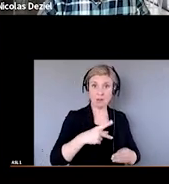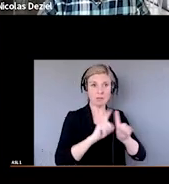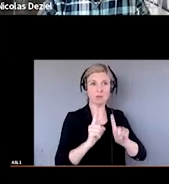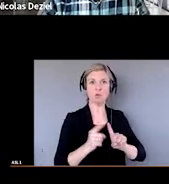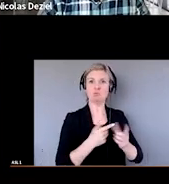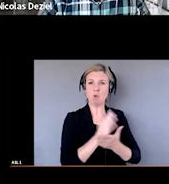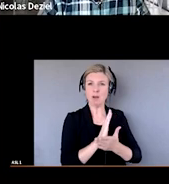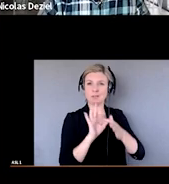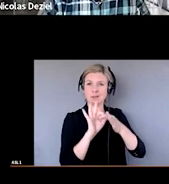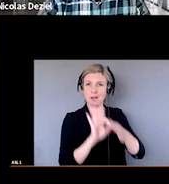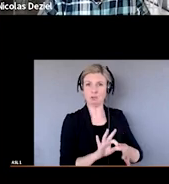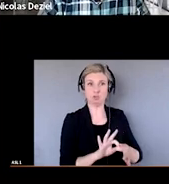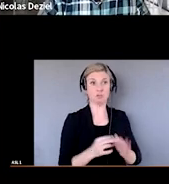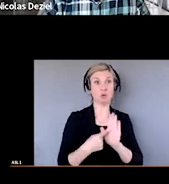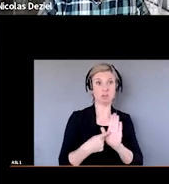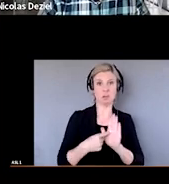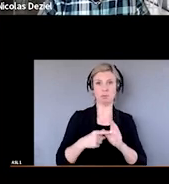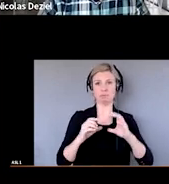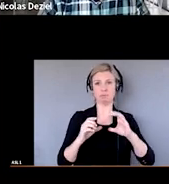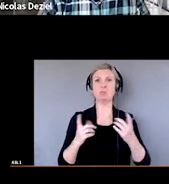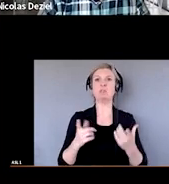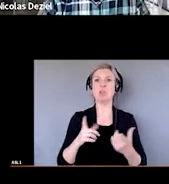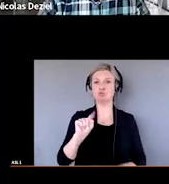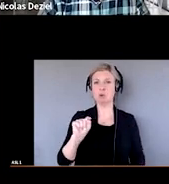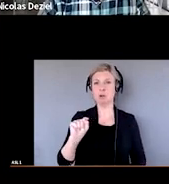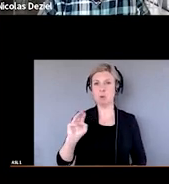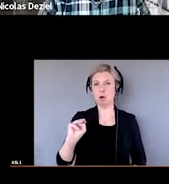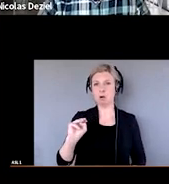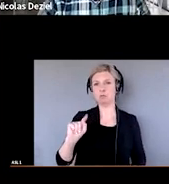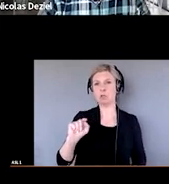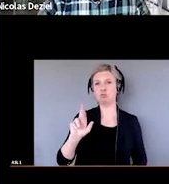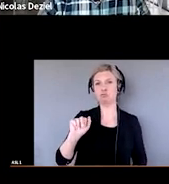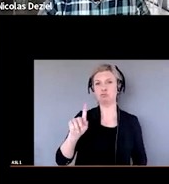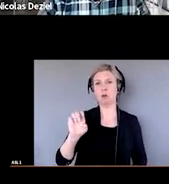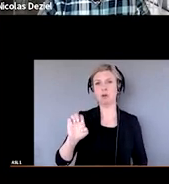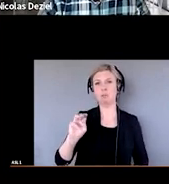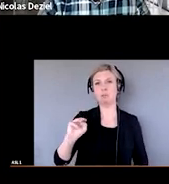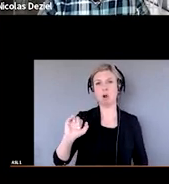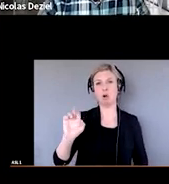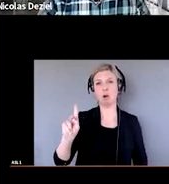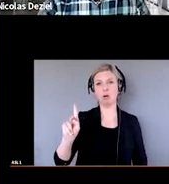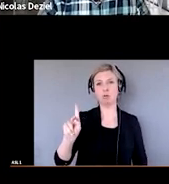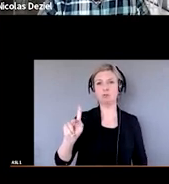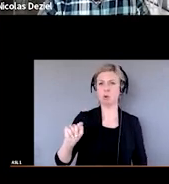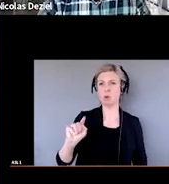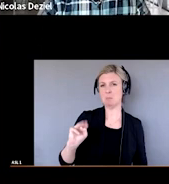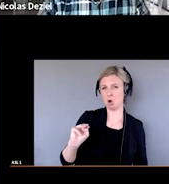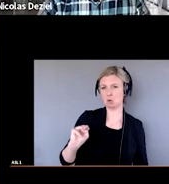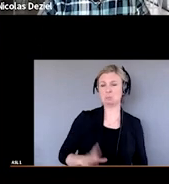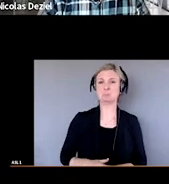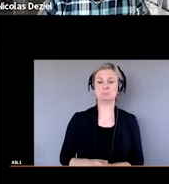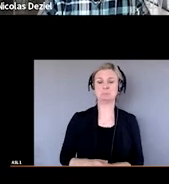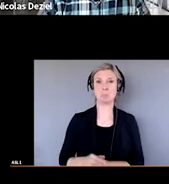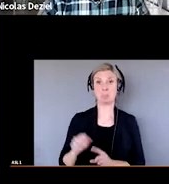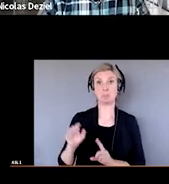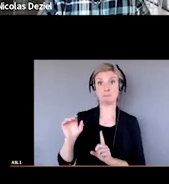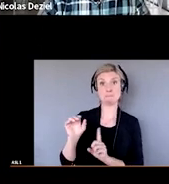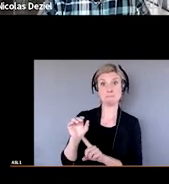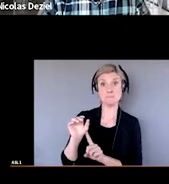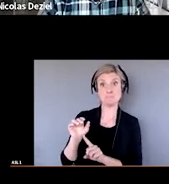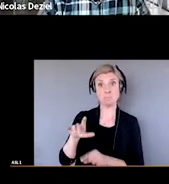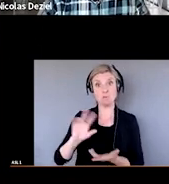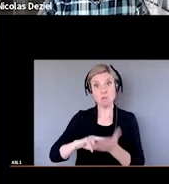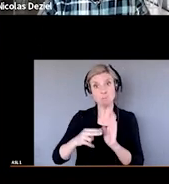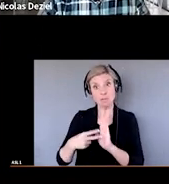let's start with trademarks. So trademarks are a sign or signs that distinguish one's products